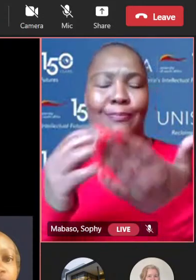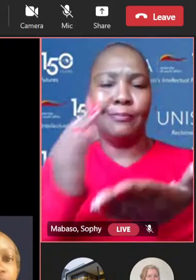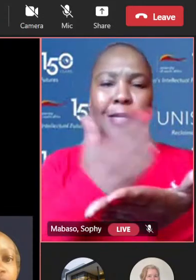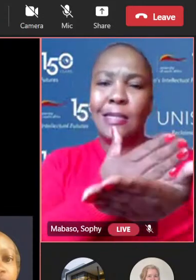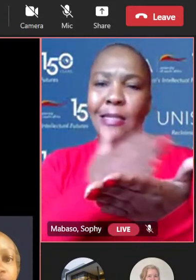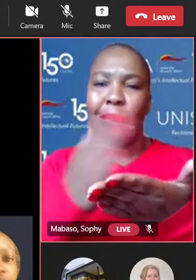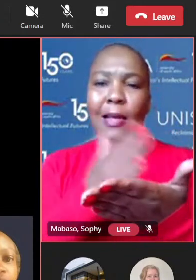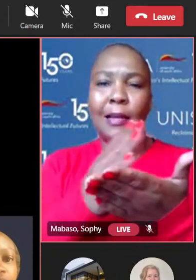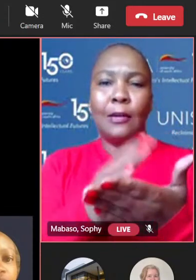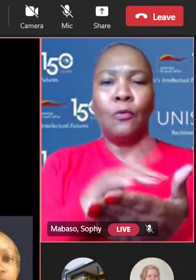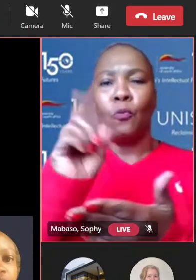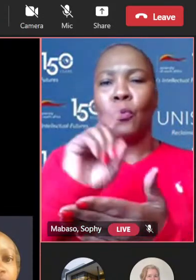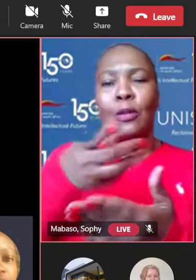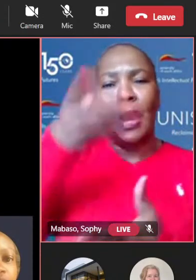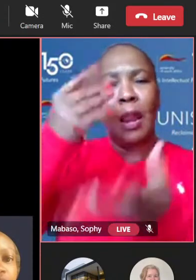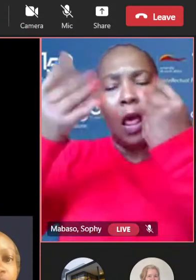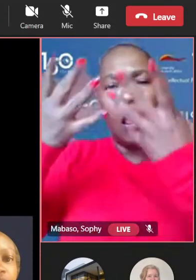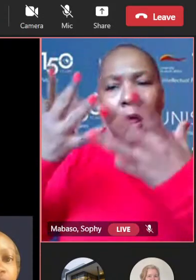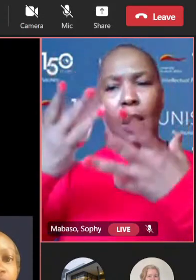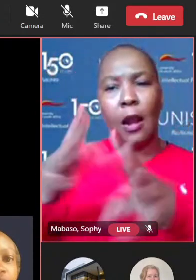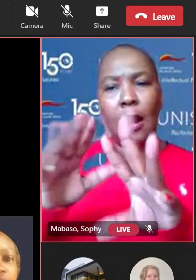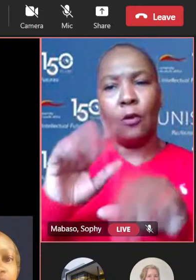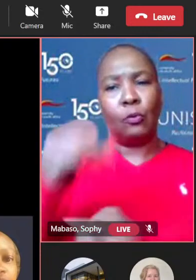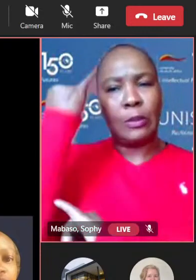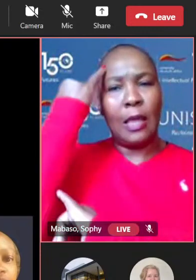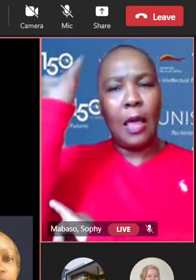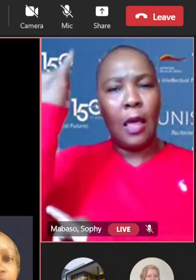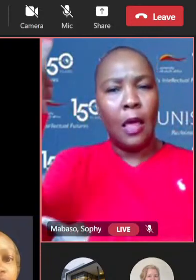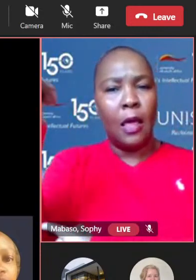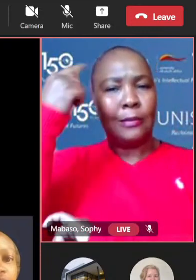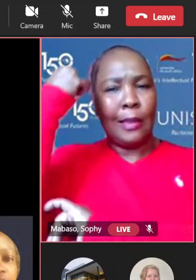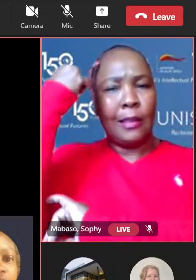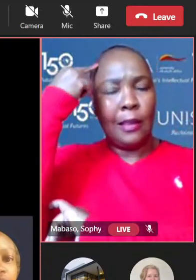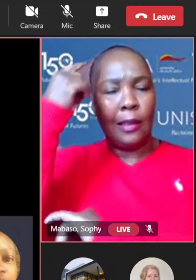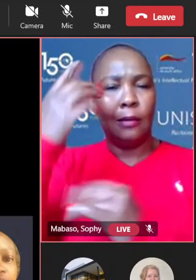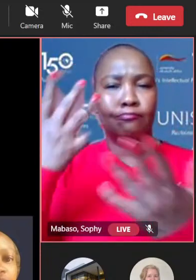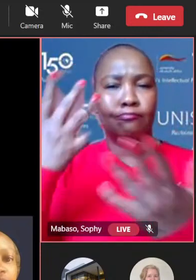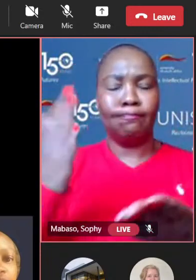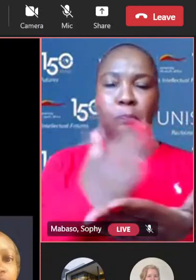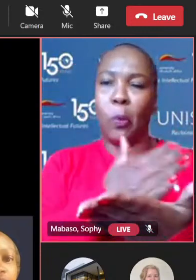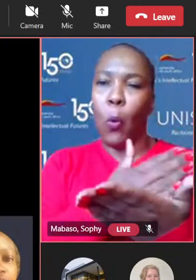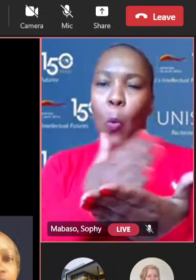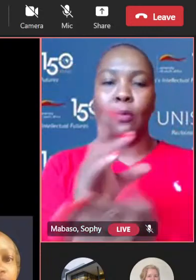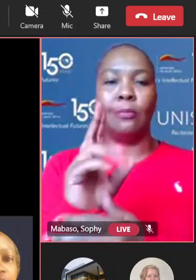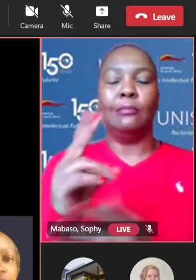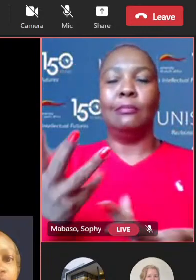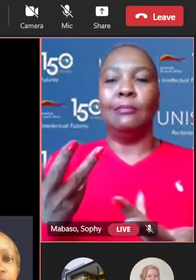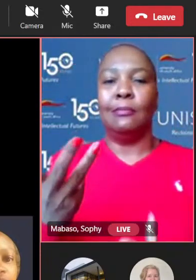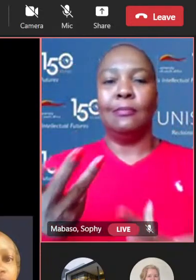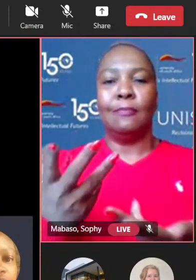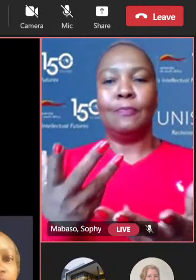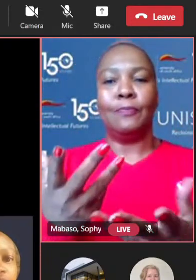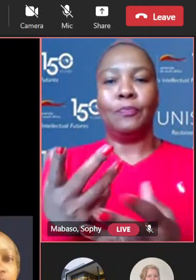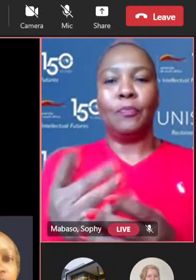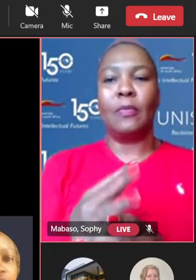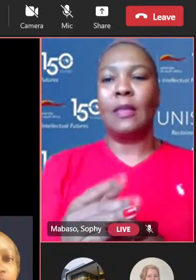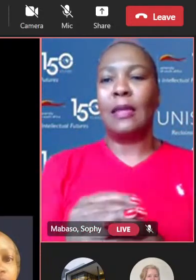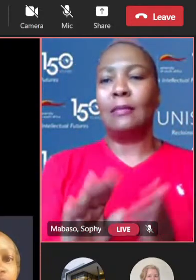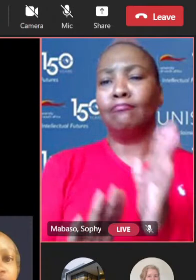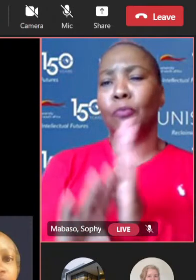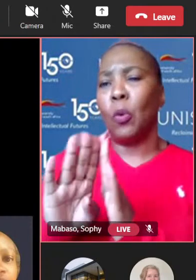have learned, sharing your opinions, your thoughts. It also increases your